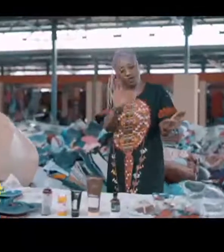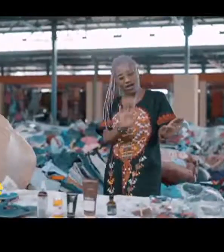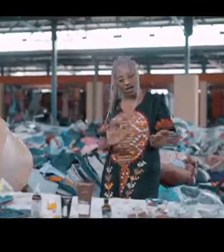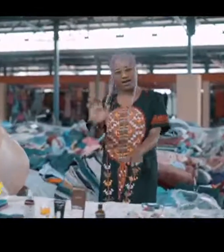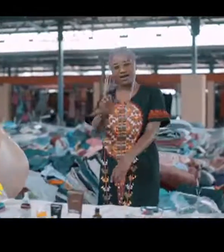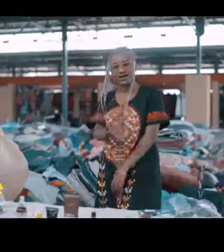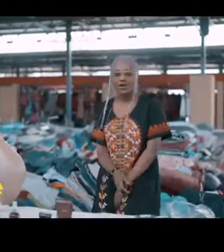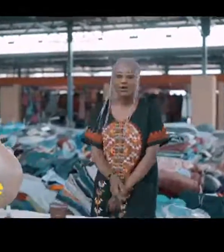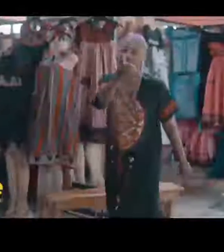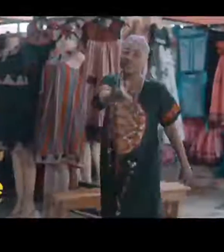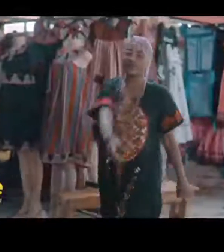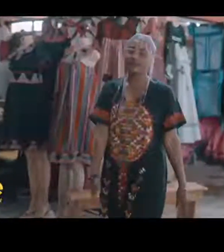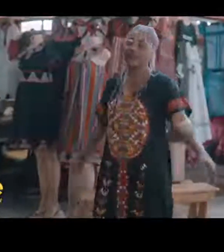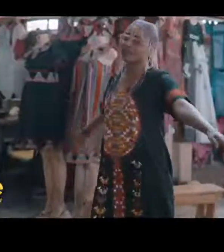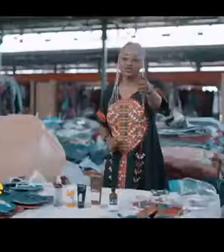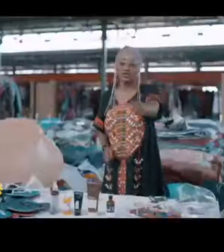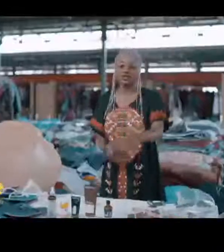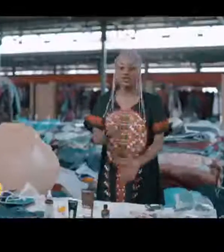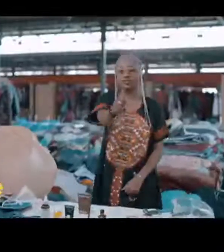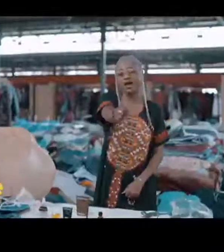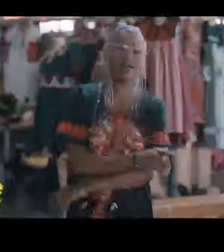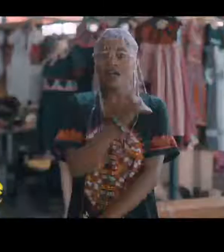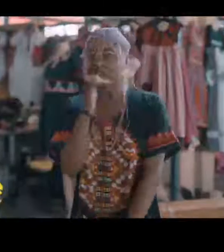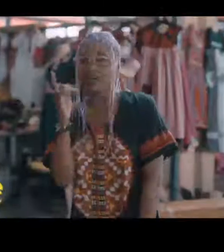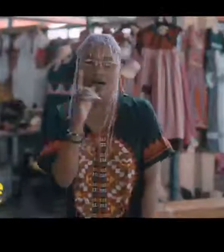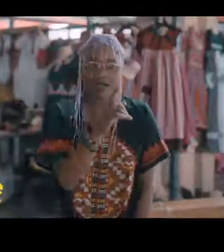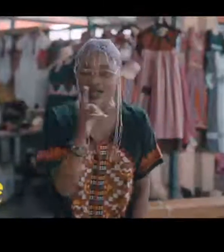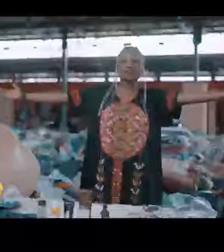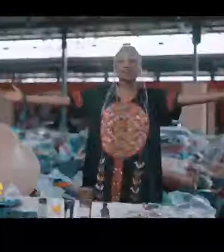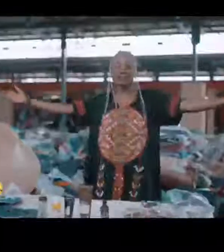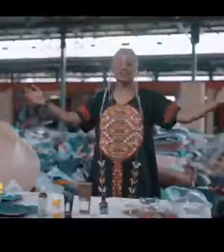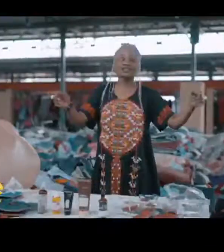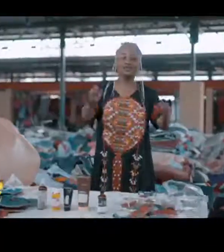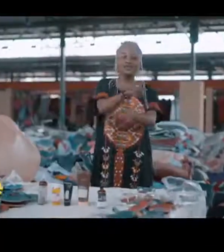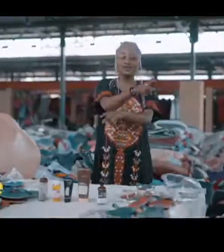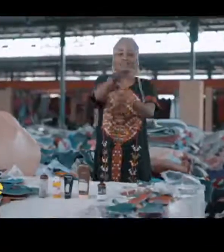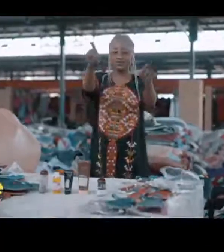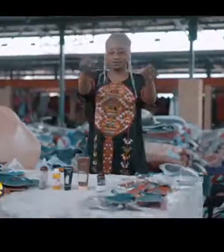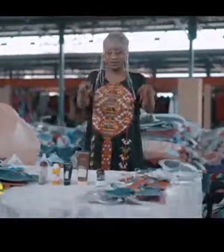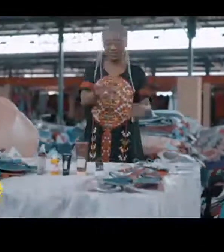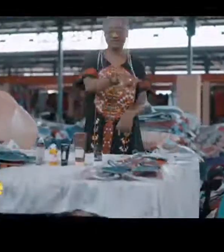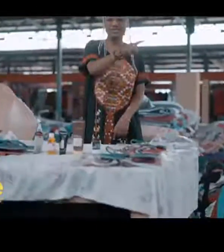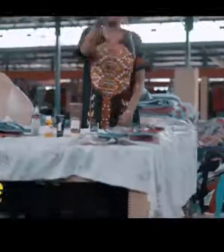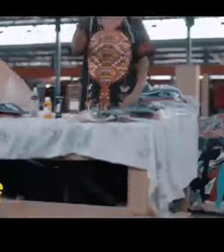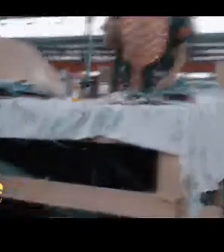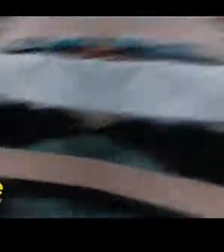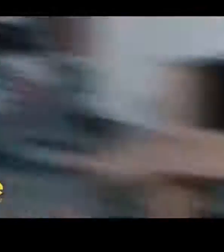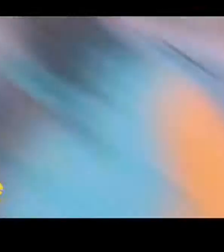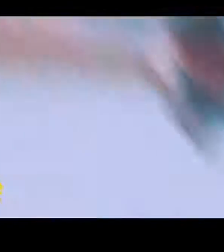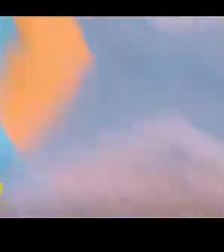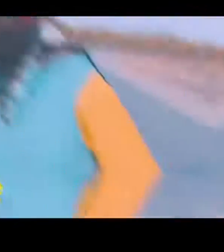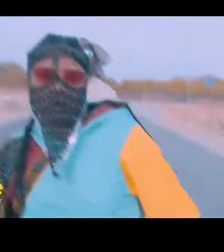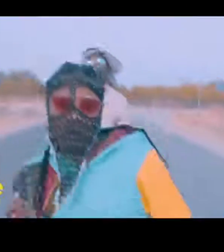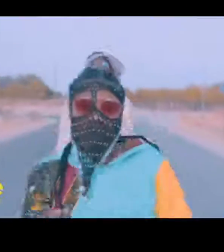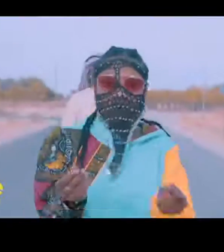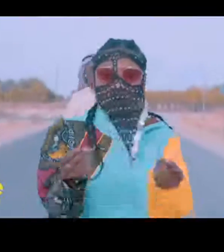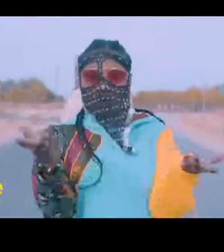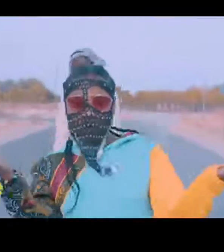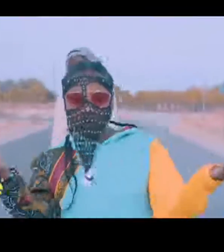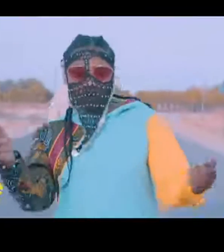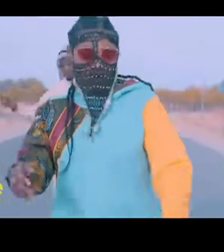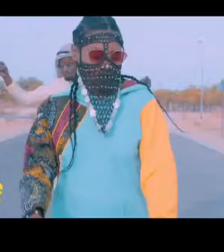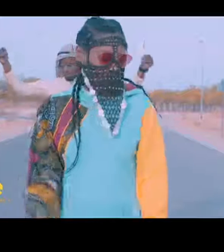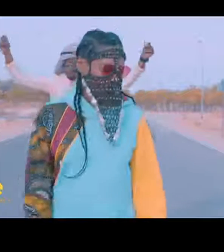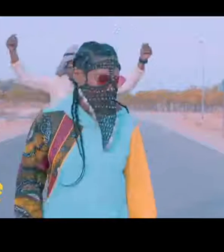a Bugatti Wanna live the dream life that I see on TV Go, ani